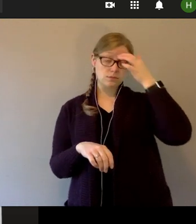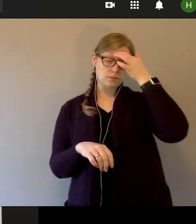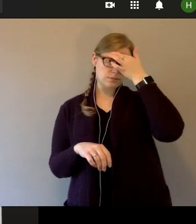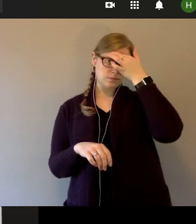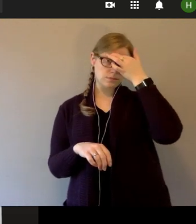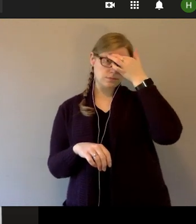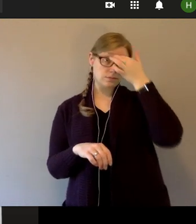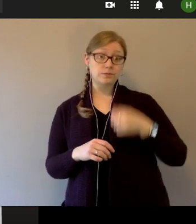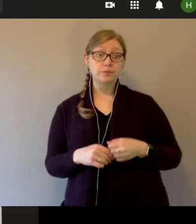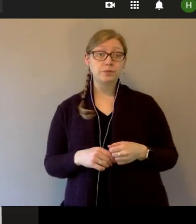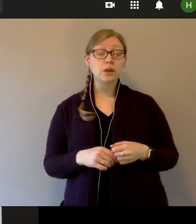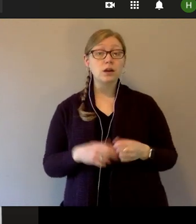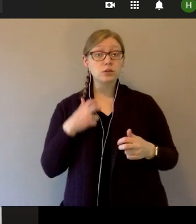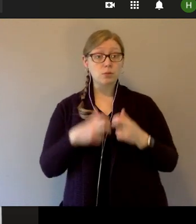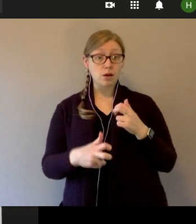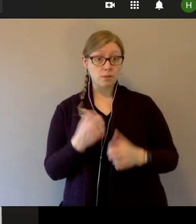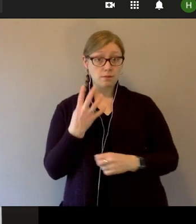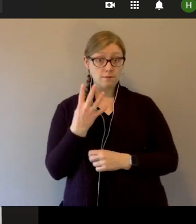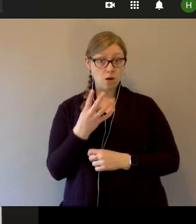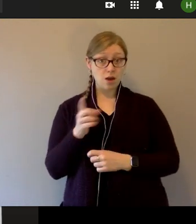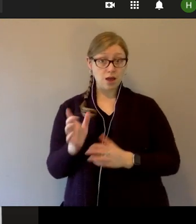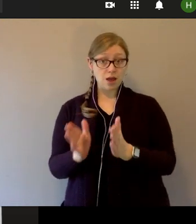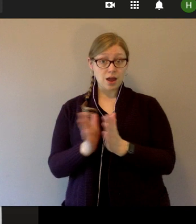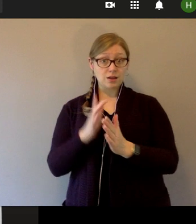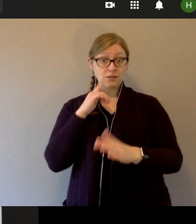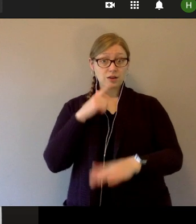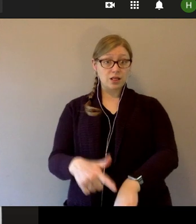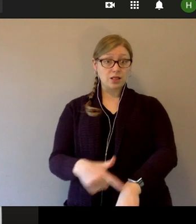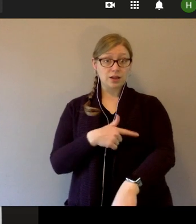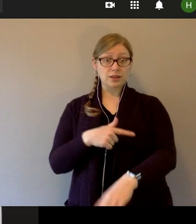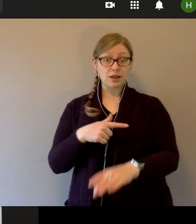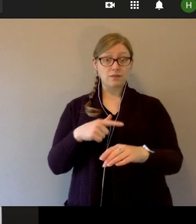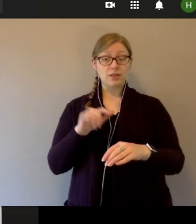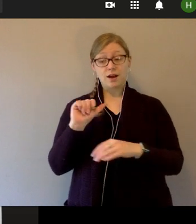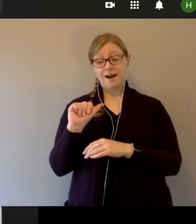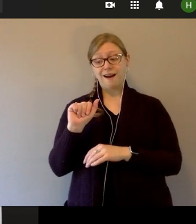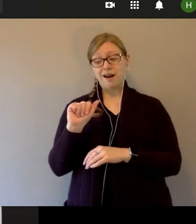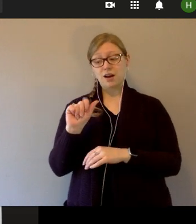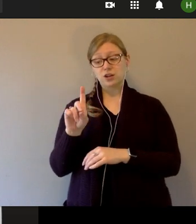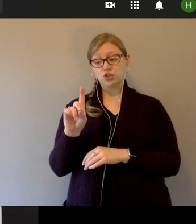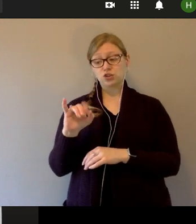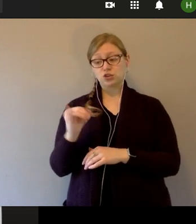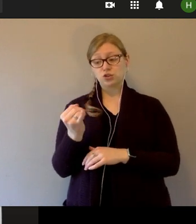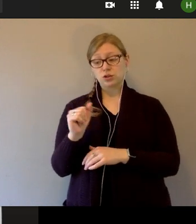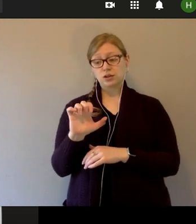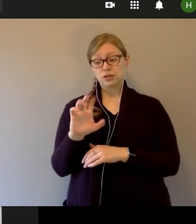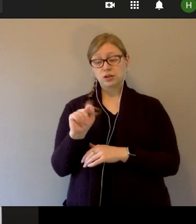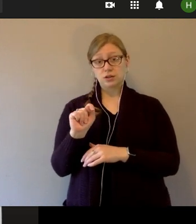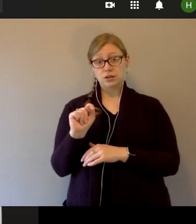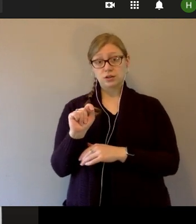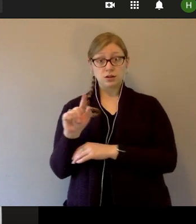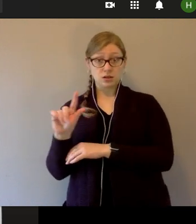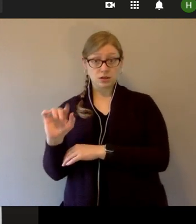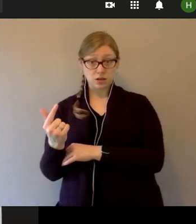So in problem 4, it asks for the length of the adjacent leg. So we're looking at a 40-degree